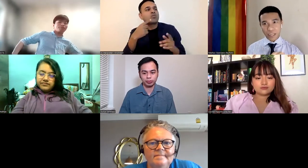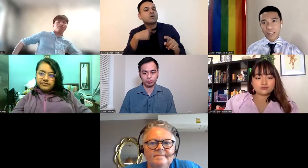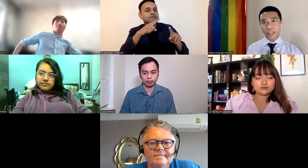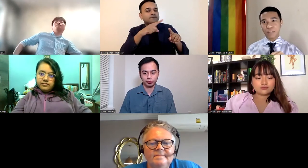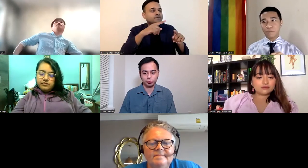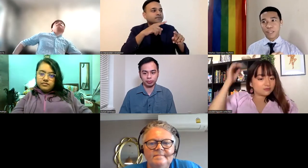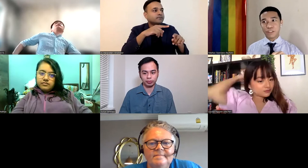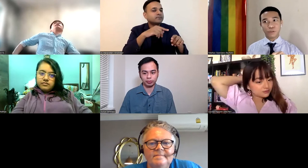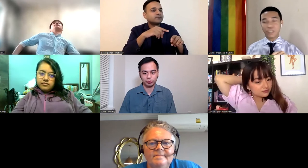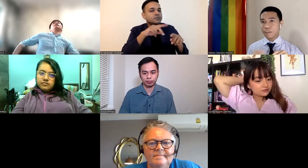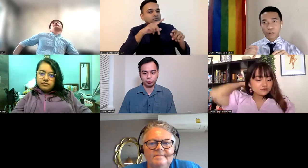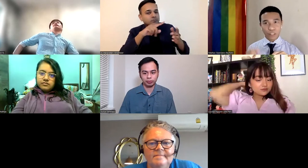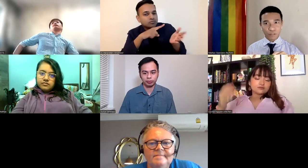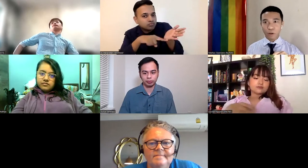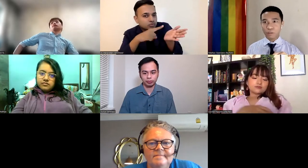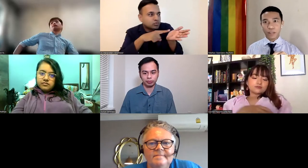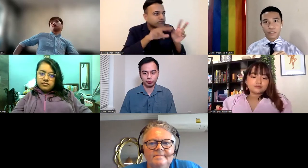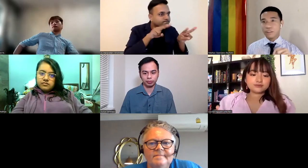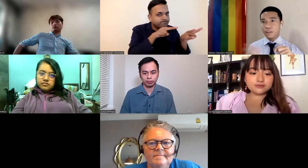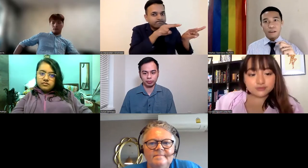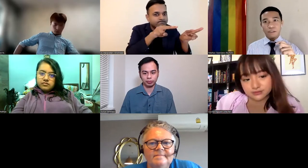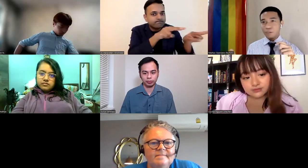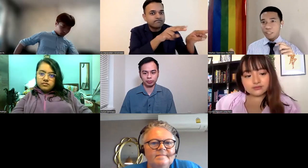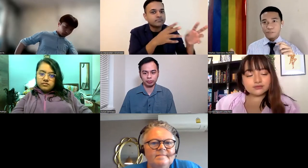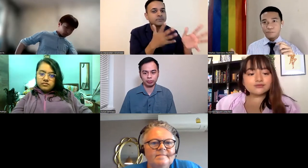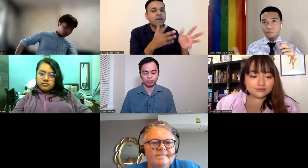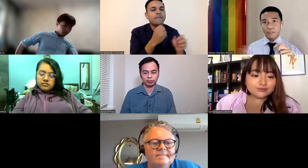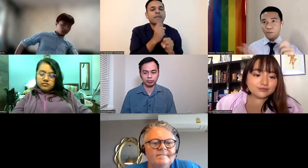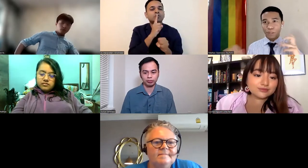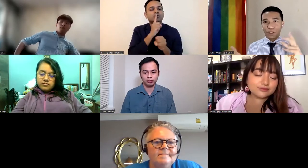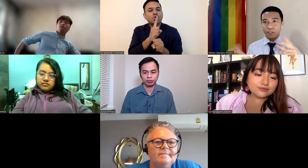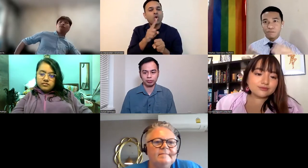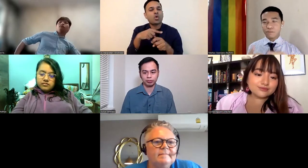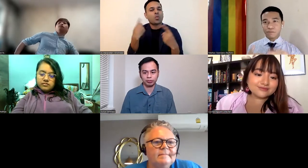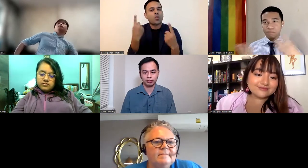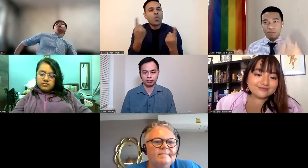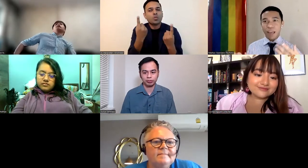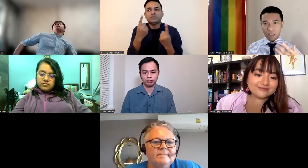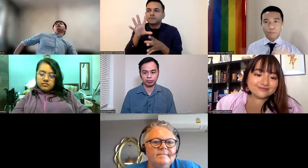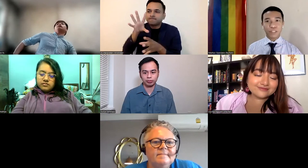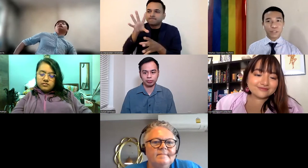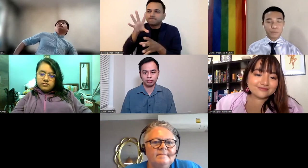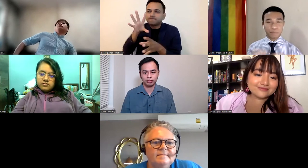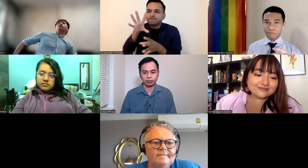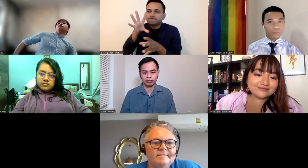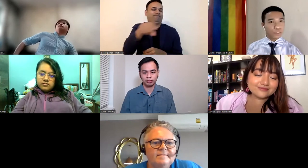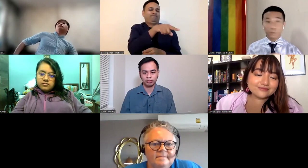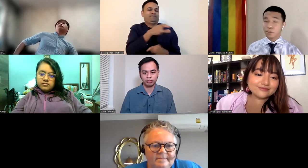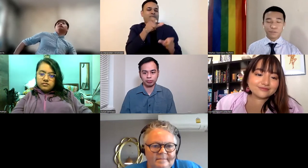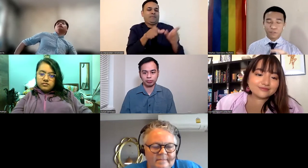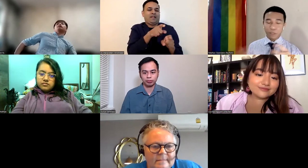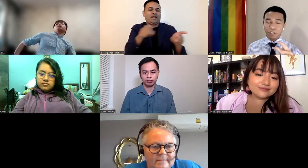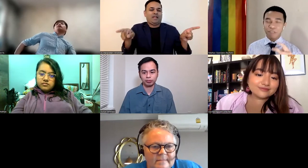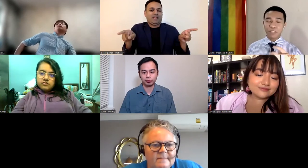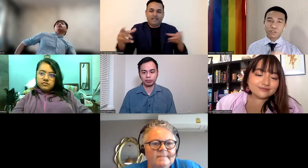policy making and make sure that everyone's involved so that we could have better